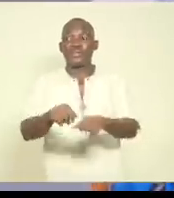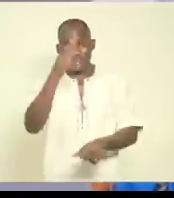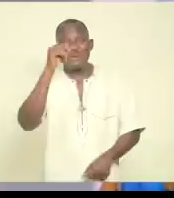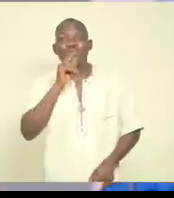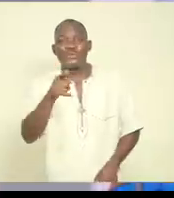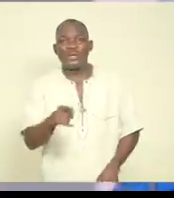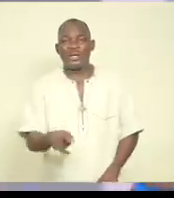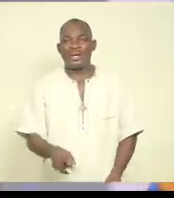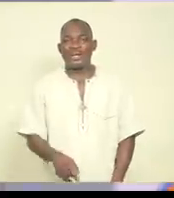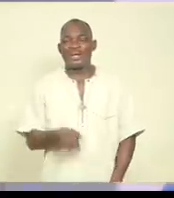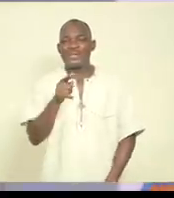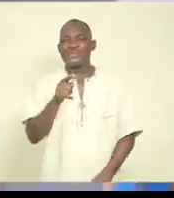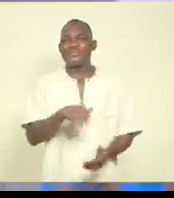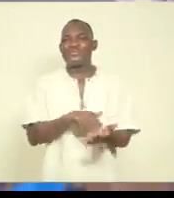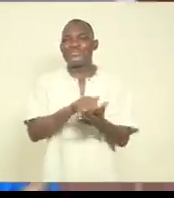Daughter indeed.